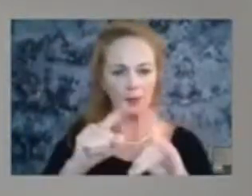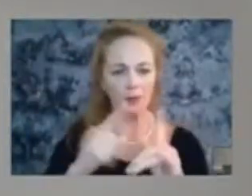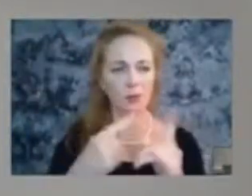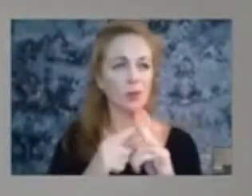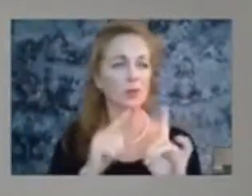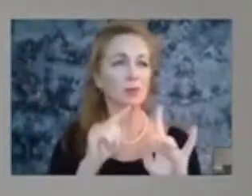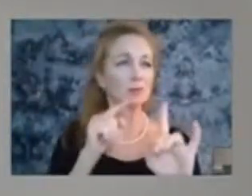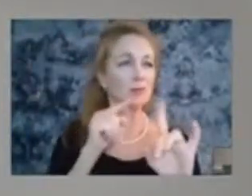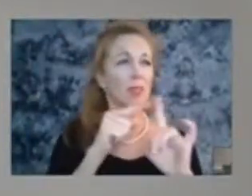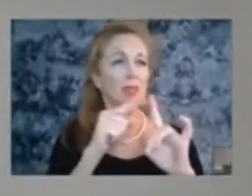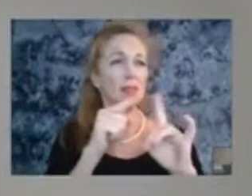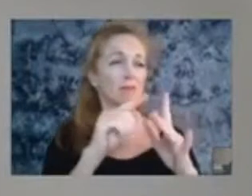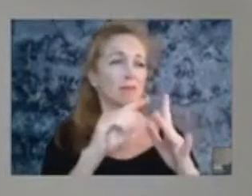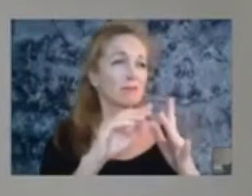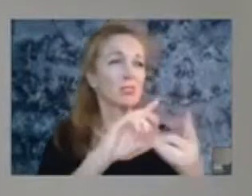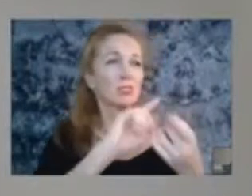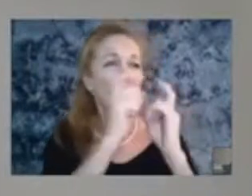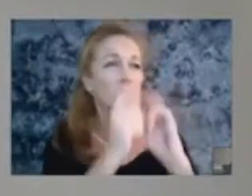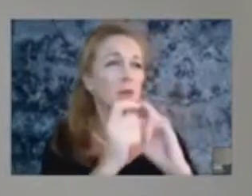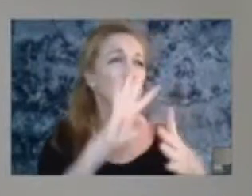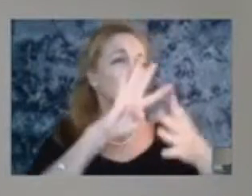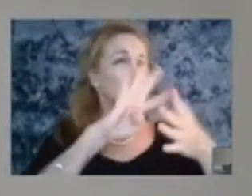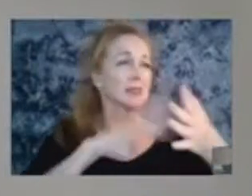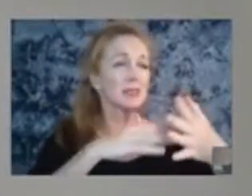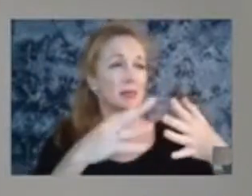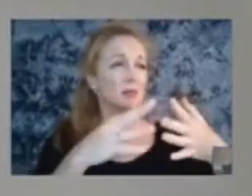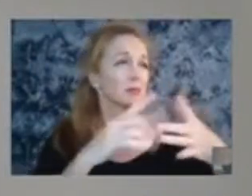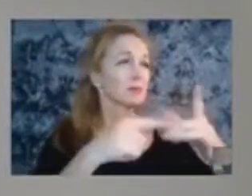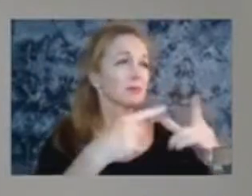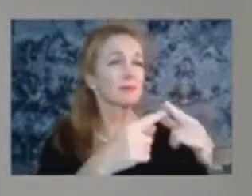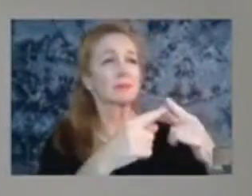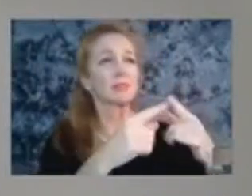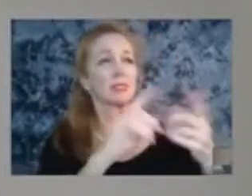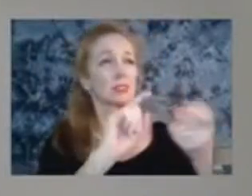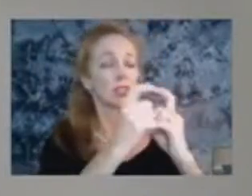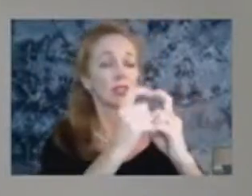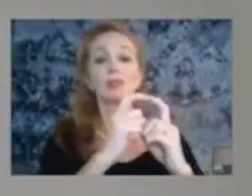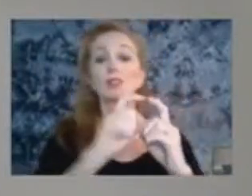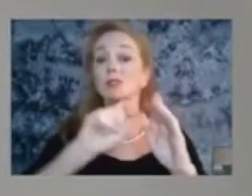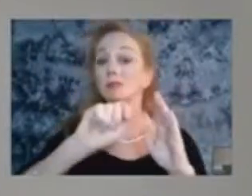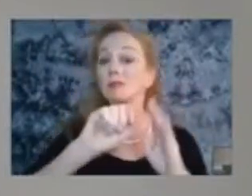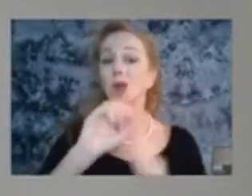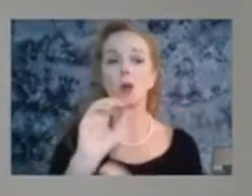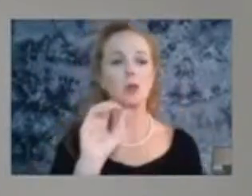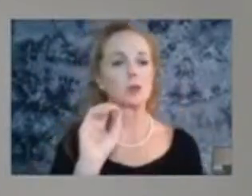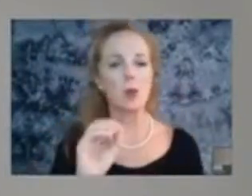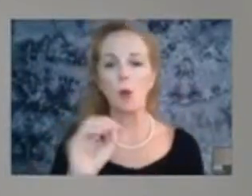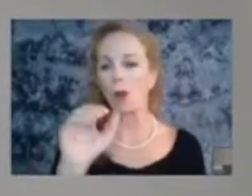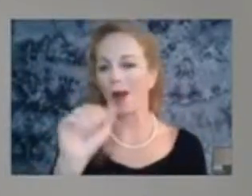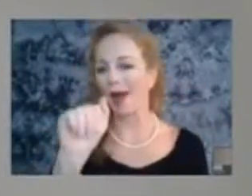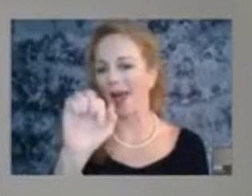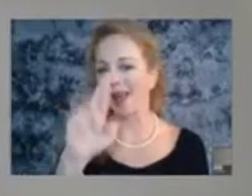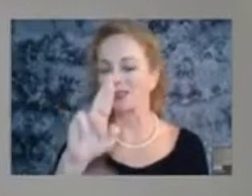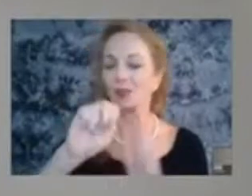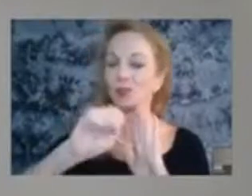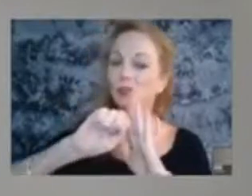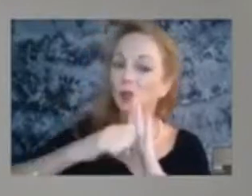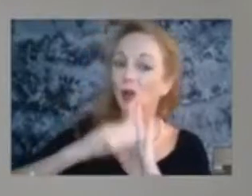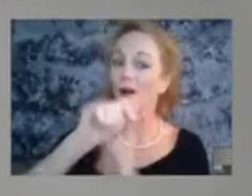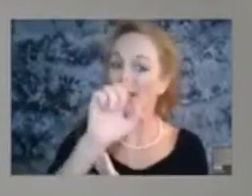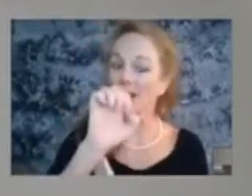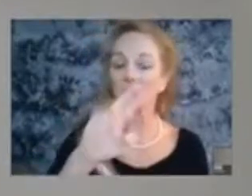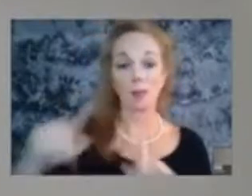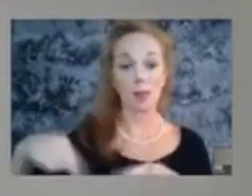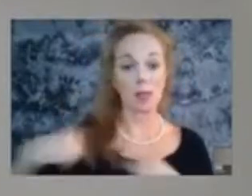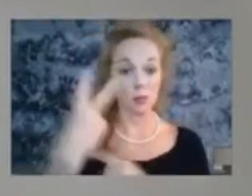the system apart, obviously there's no air. So we have to cut the air off. So we are in the past couple of years, in